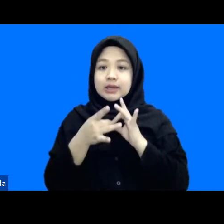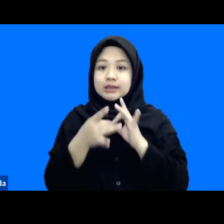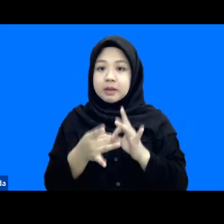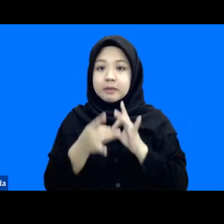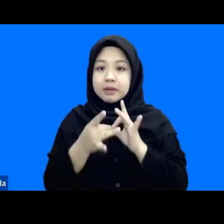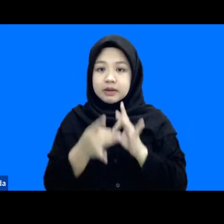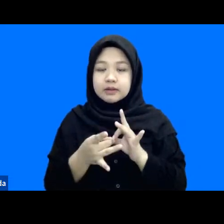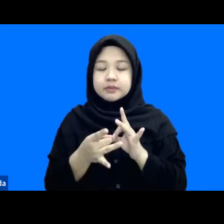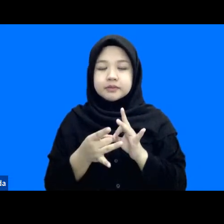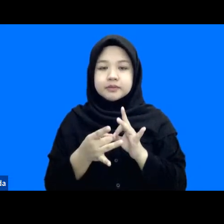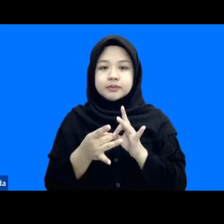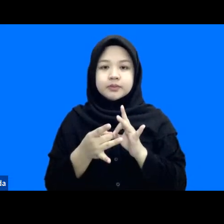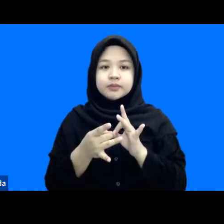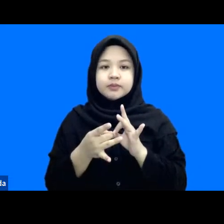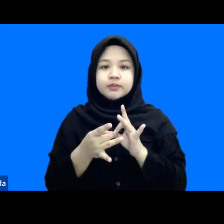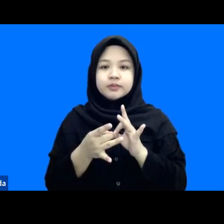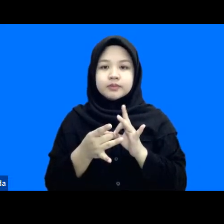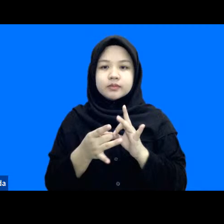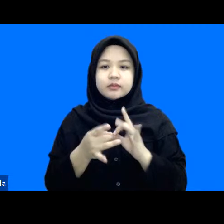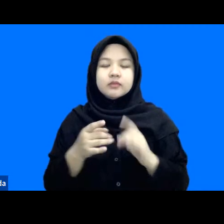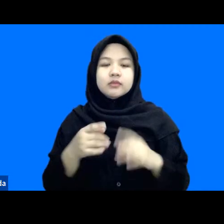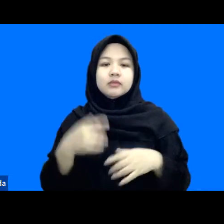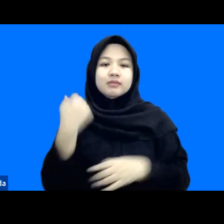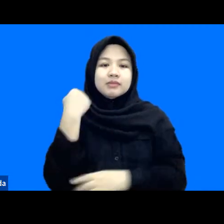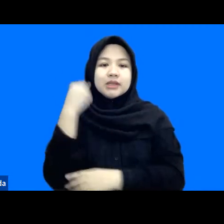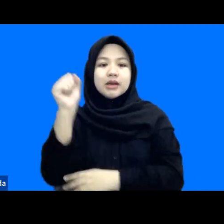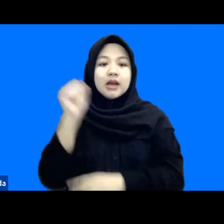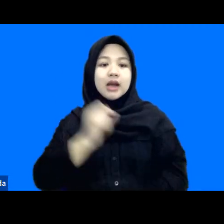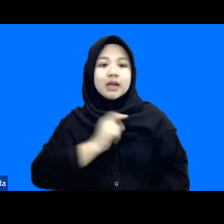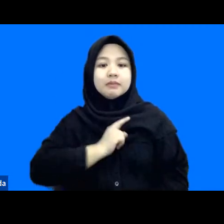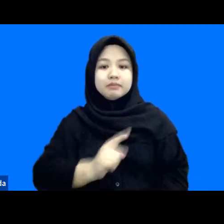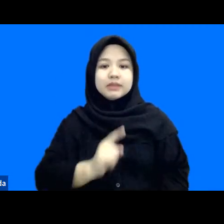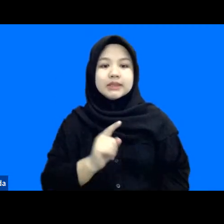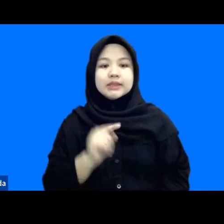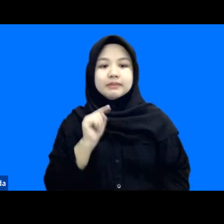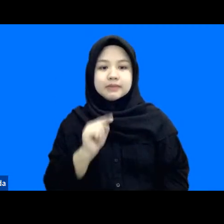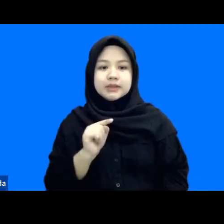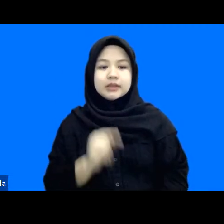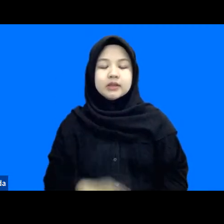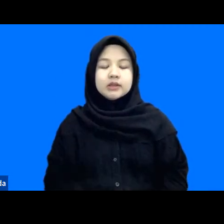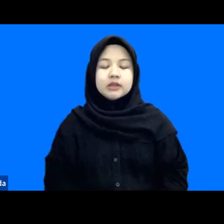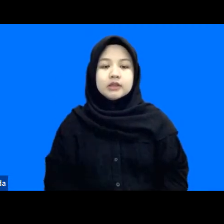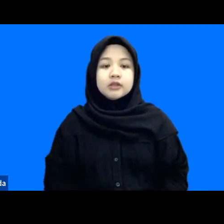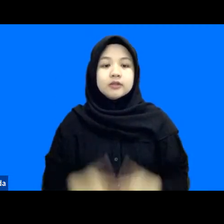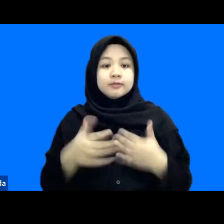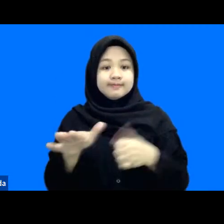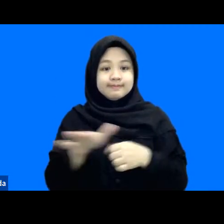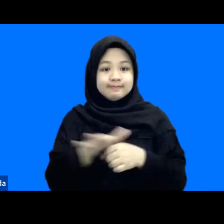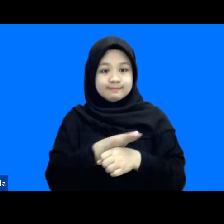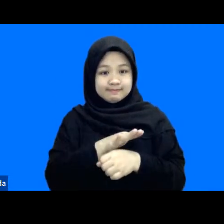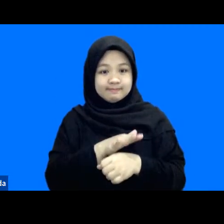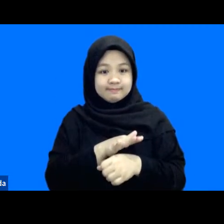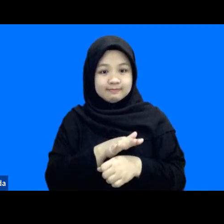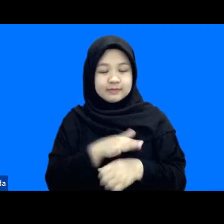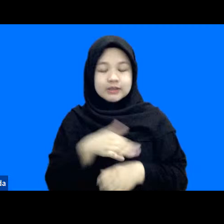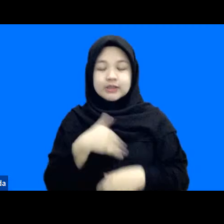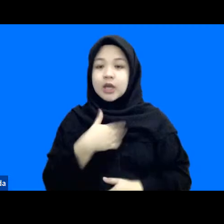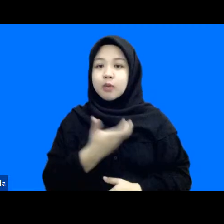That is all from my side. And once again, I would like to congratulate to